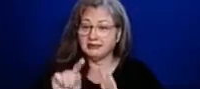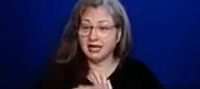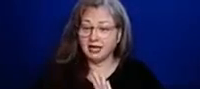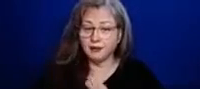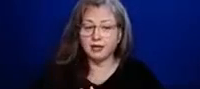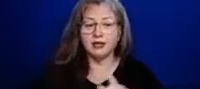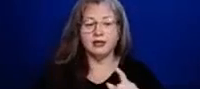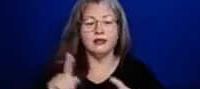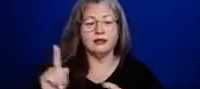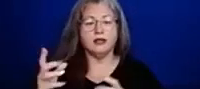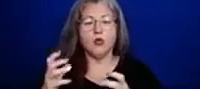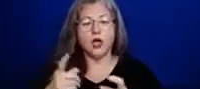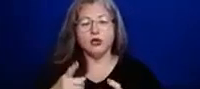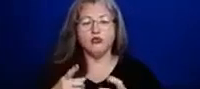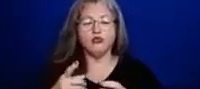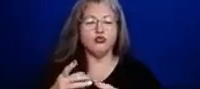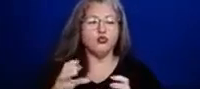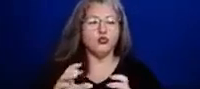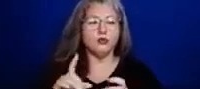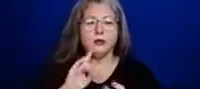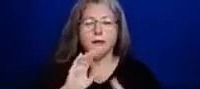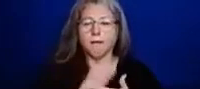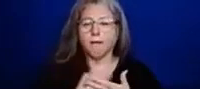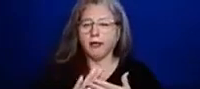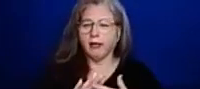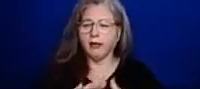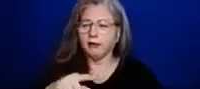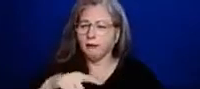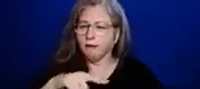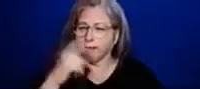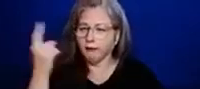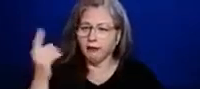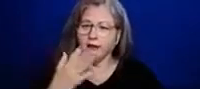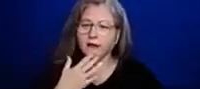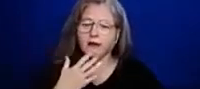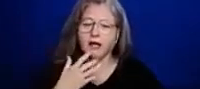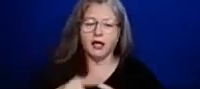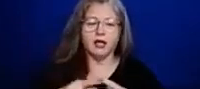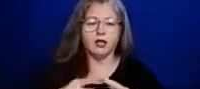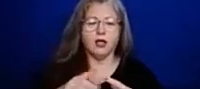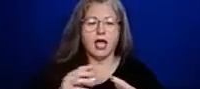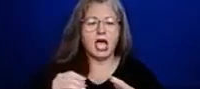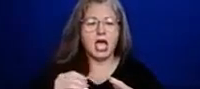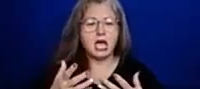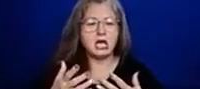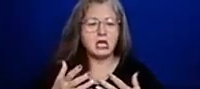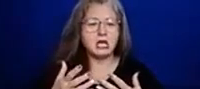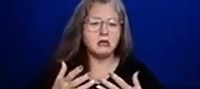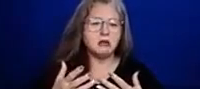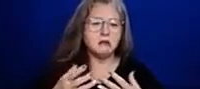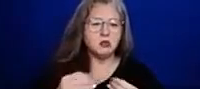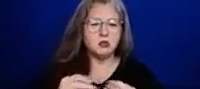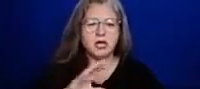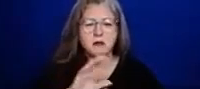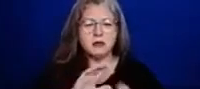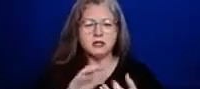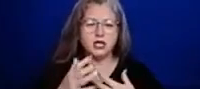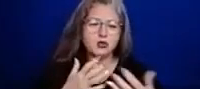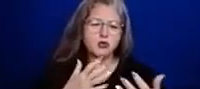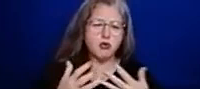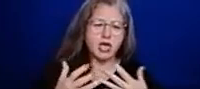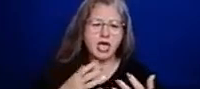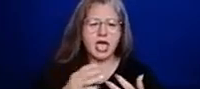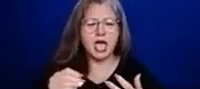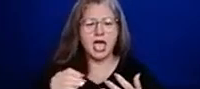wanted, you know, like very plain black, and the more grays you could, and a great place, or